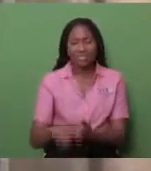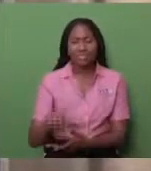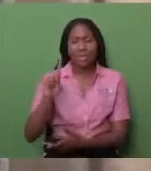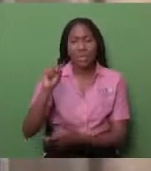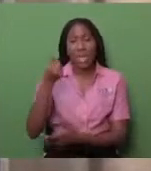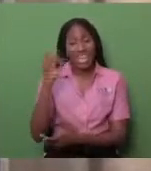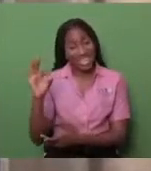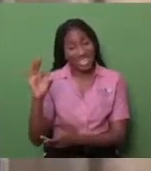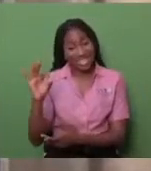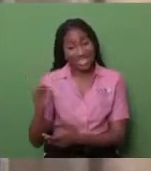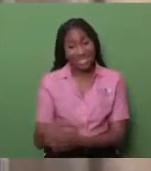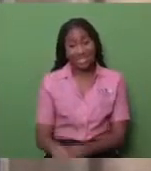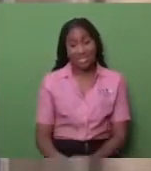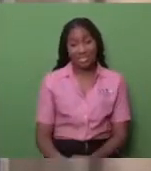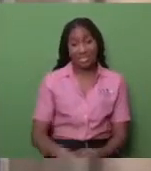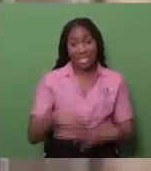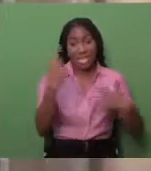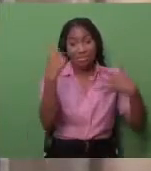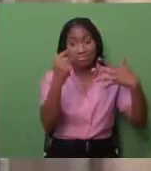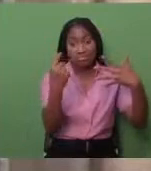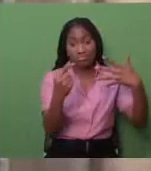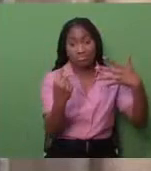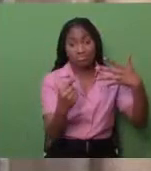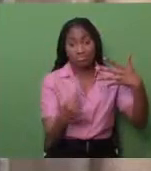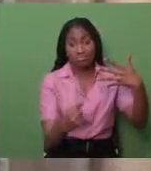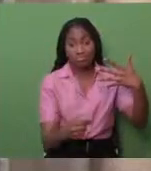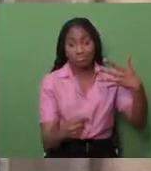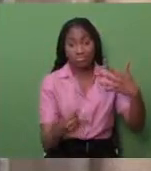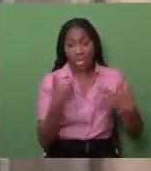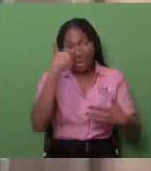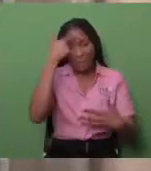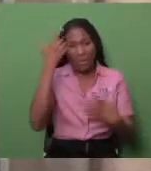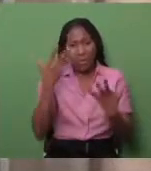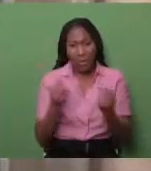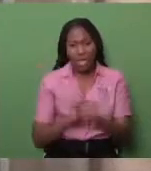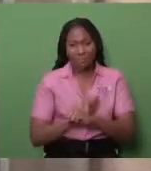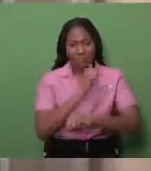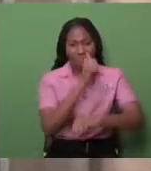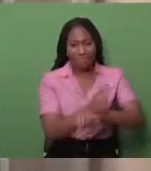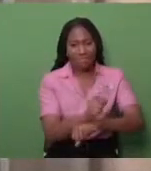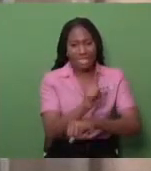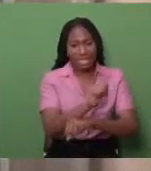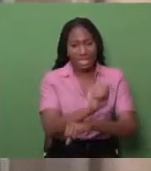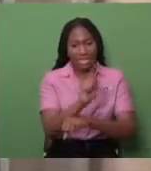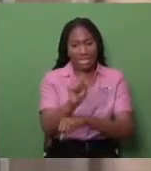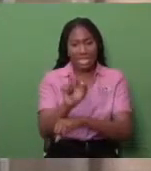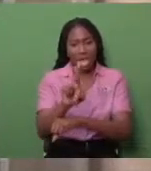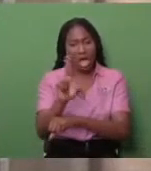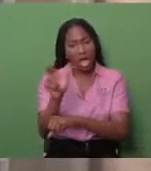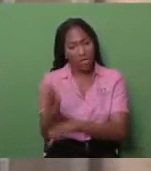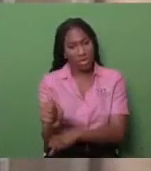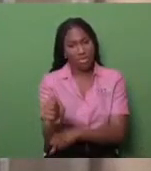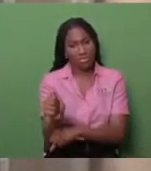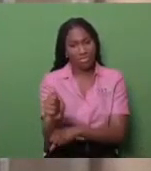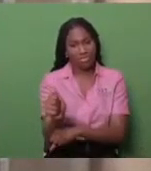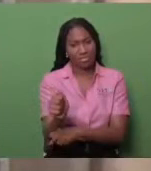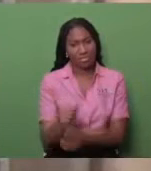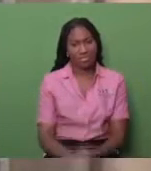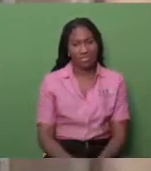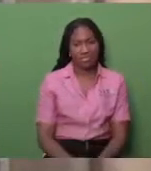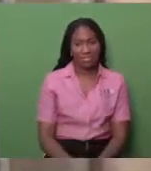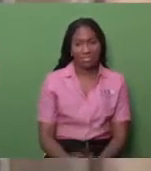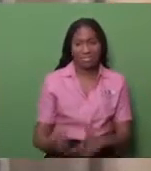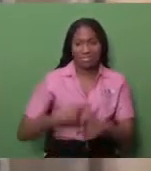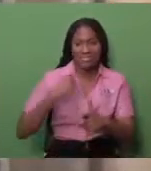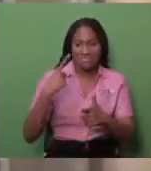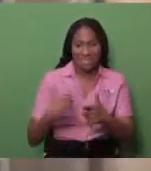2019. All those versions of the bill to establish the TTRA contain a 3/5 special majority